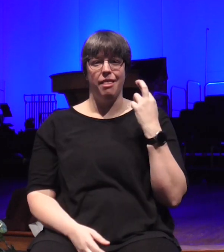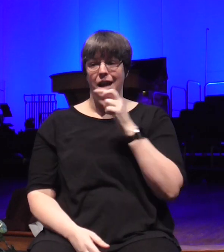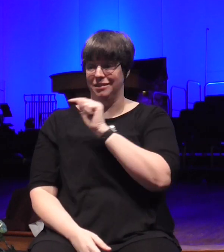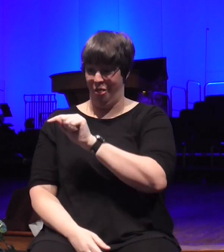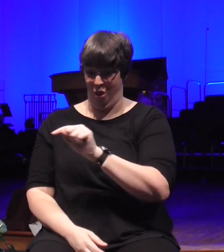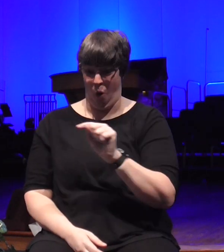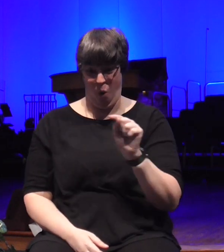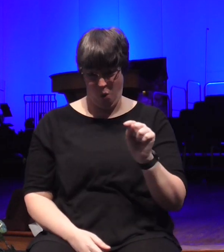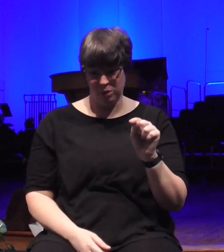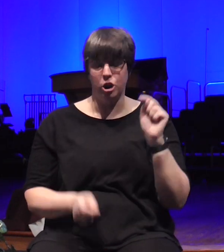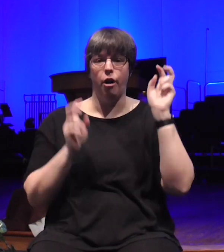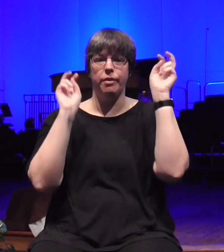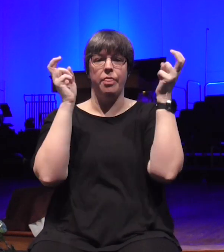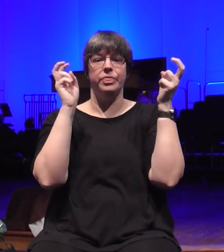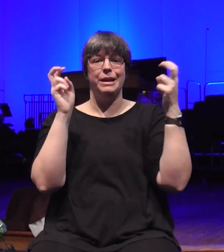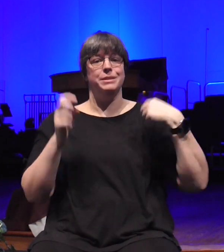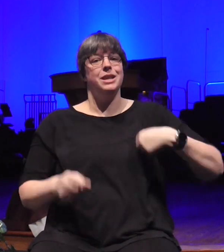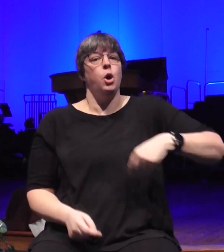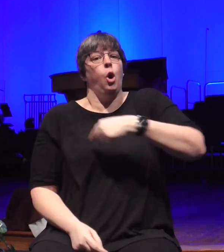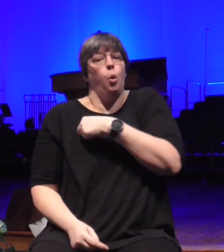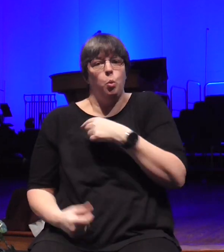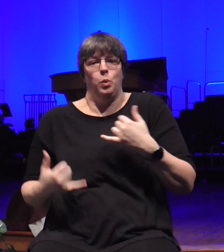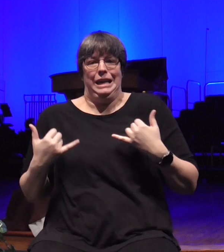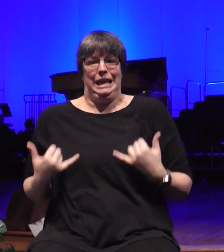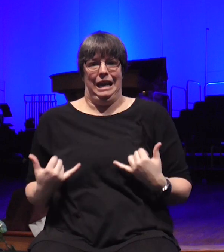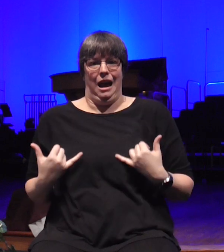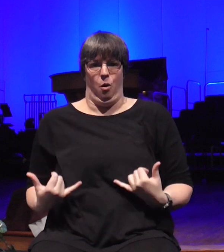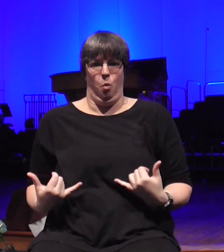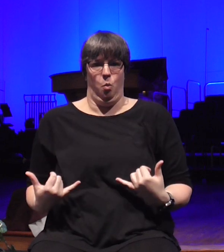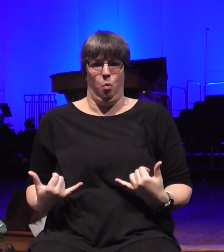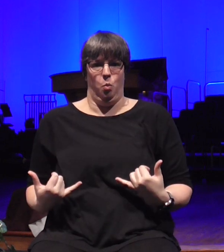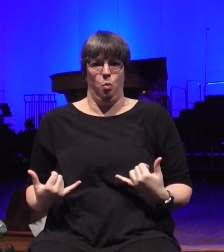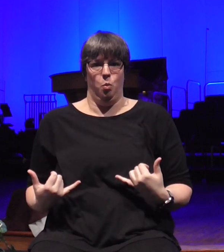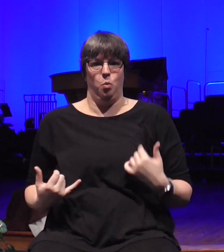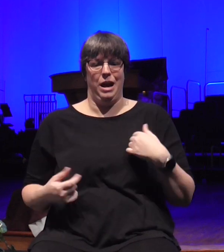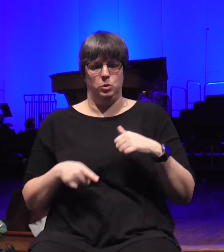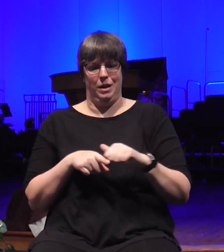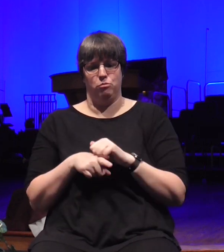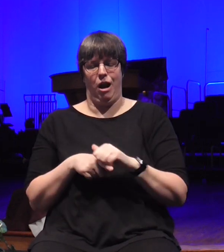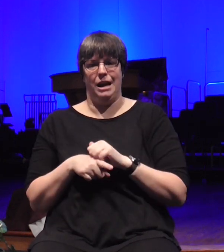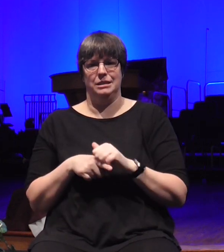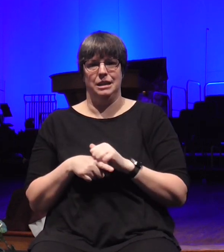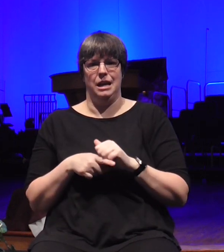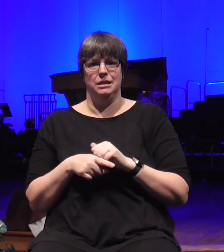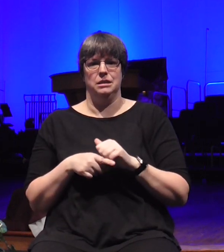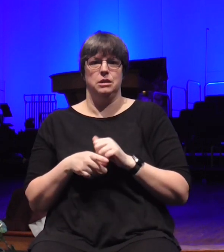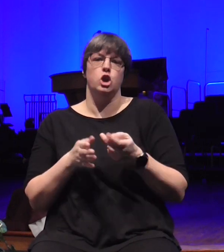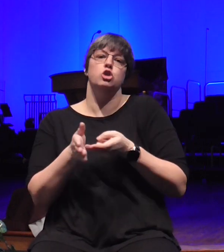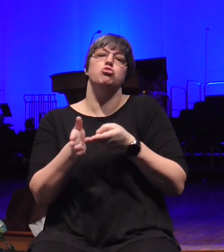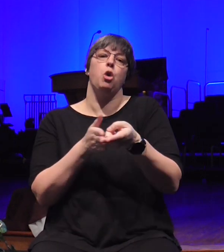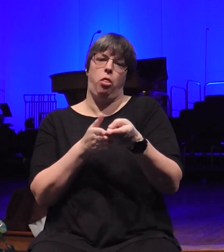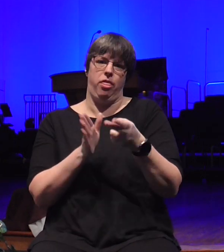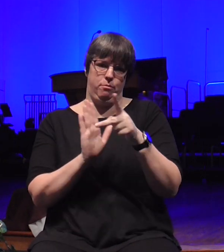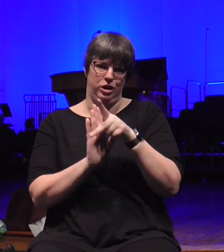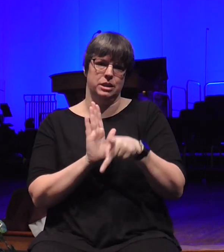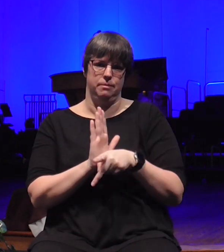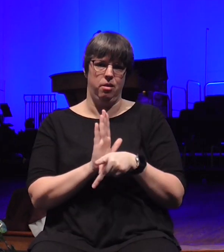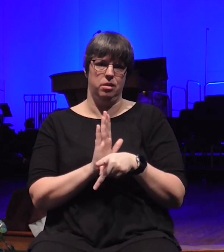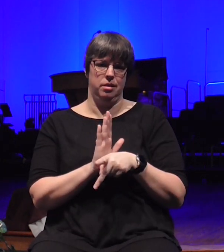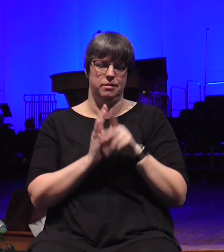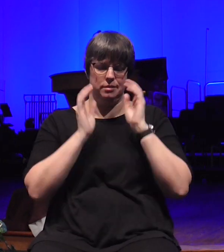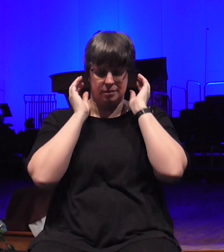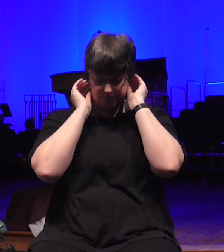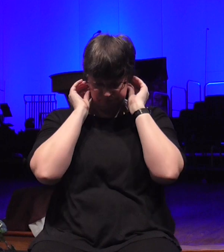are exactly the same kind of themes that we need to keep current and alive in our hearts as we practice truth principles and the science of mind and